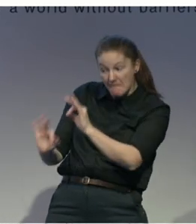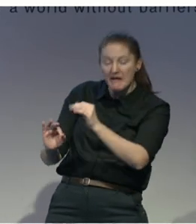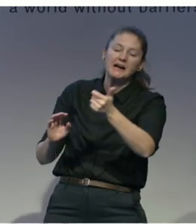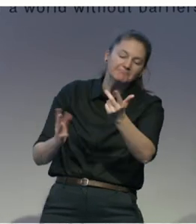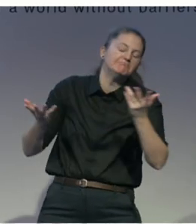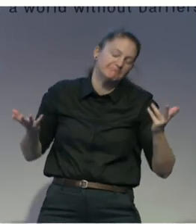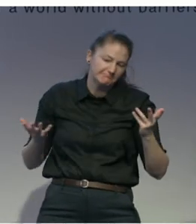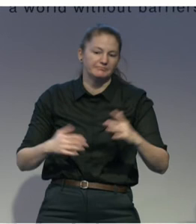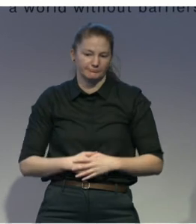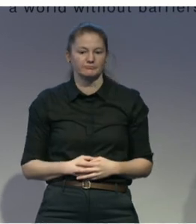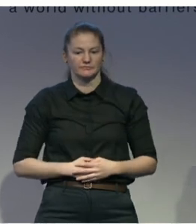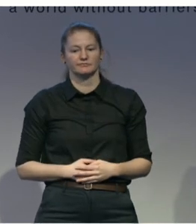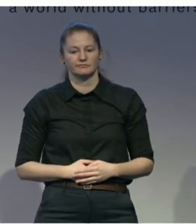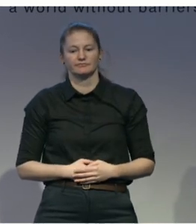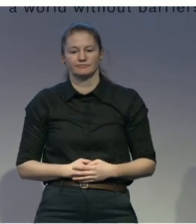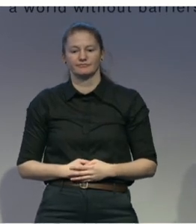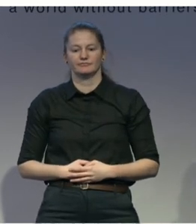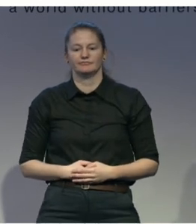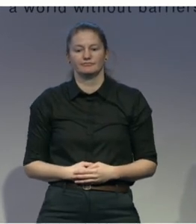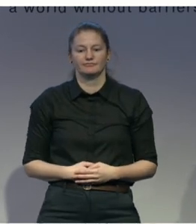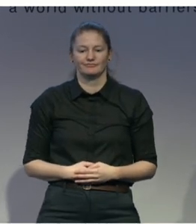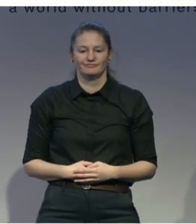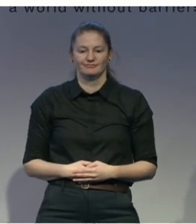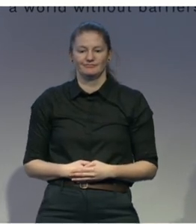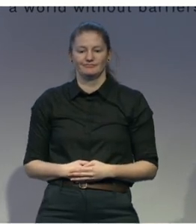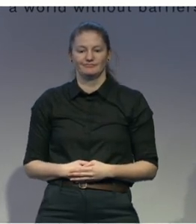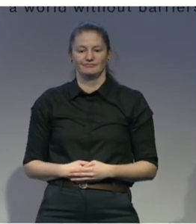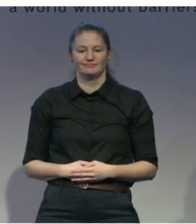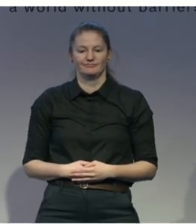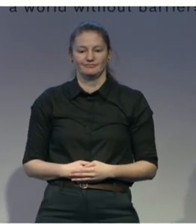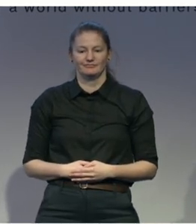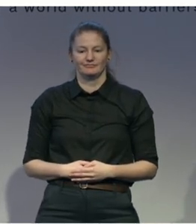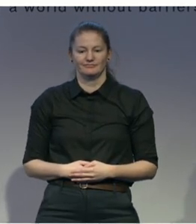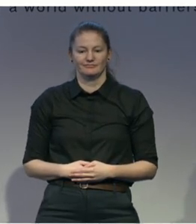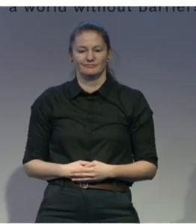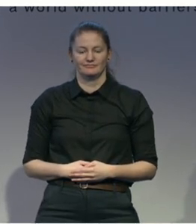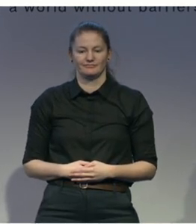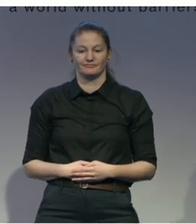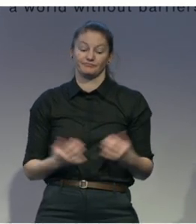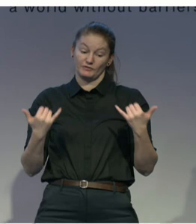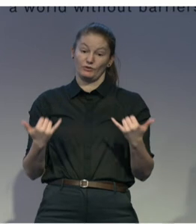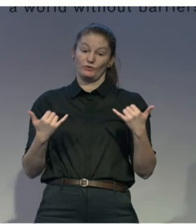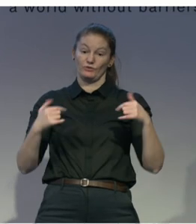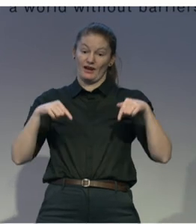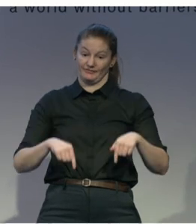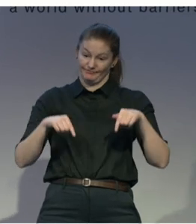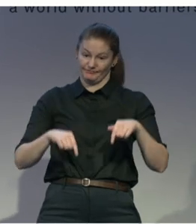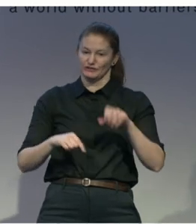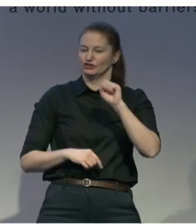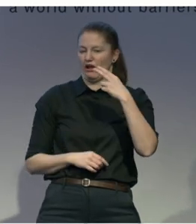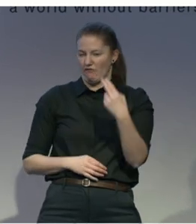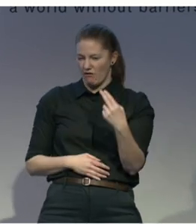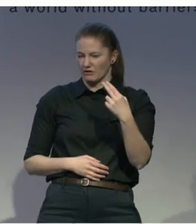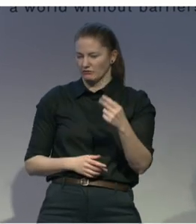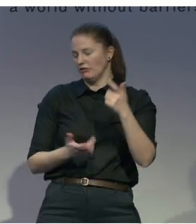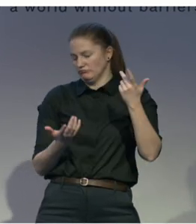them. Today, self-advocates of Ecuador ask for things that perhaps nobody else